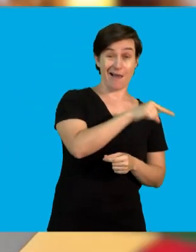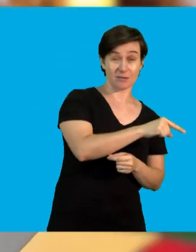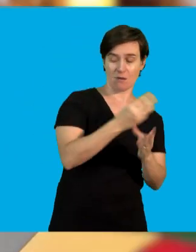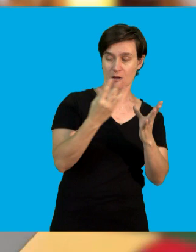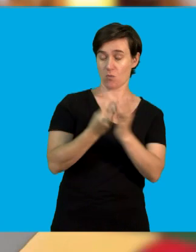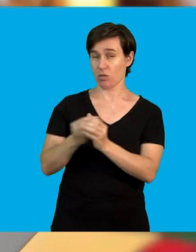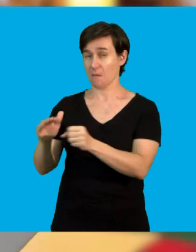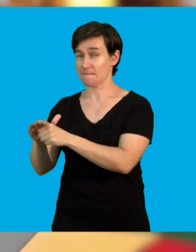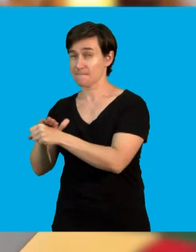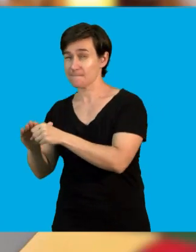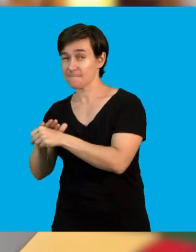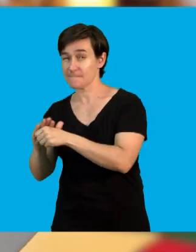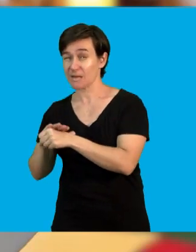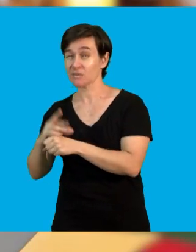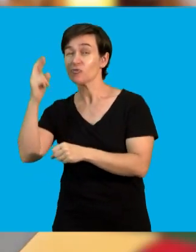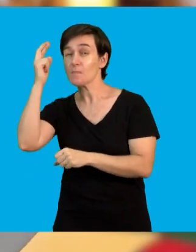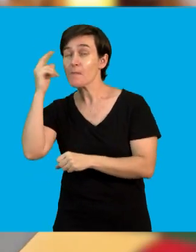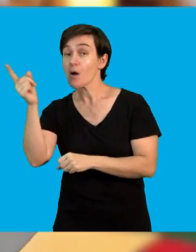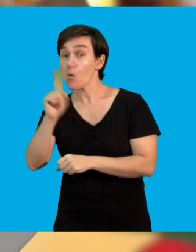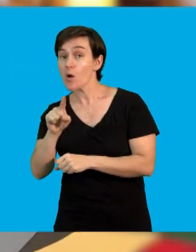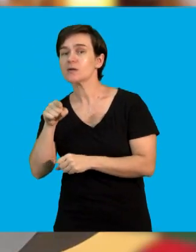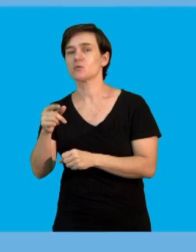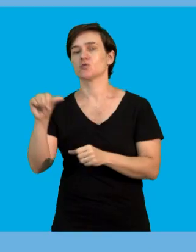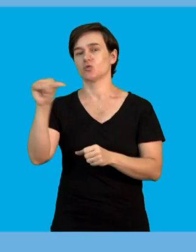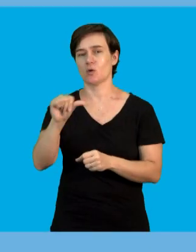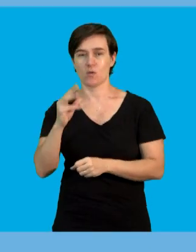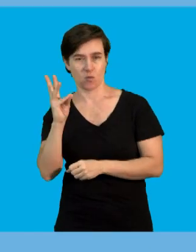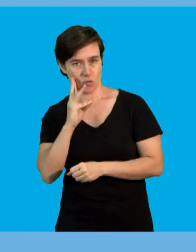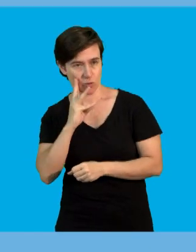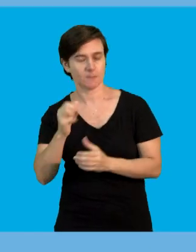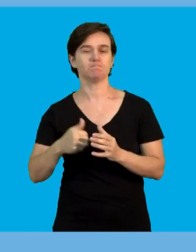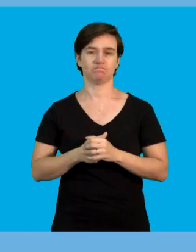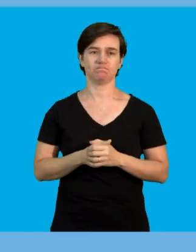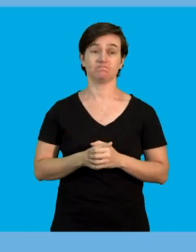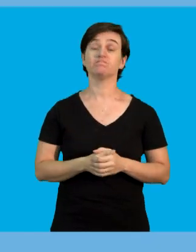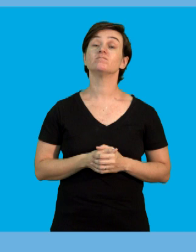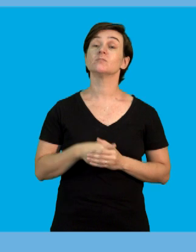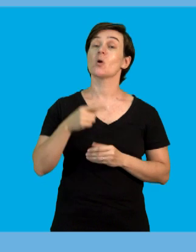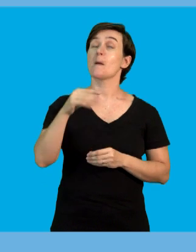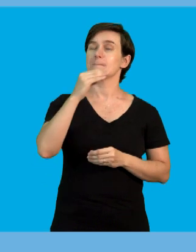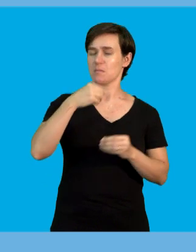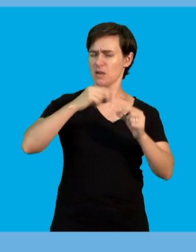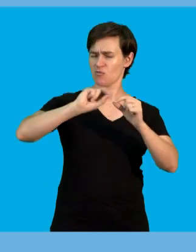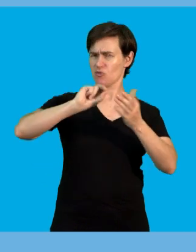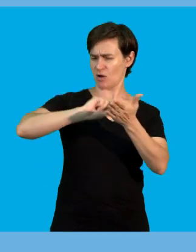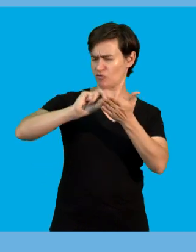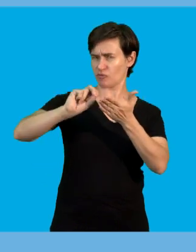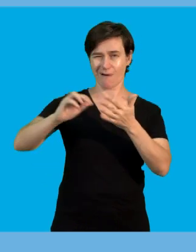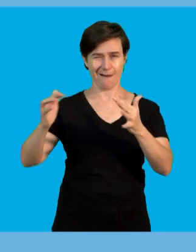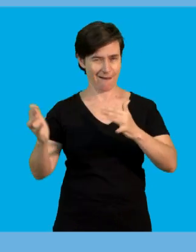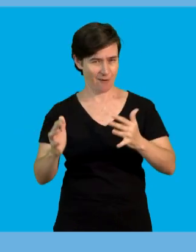with a base, the products are going to be salt and water. So the general acid-base reaction is going to be acid